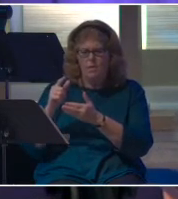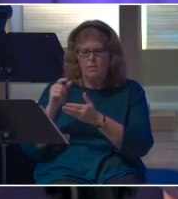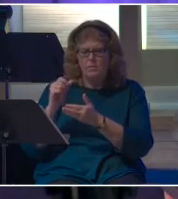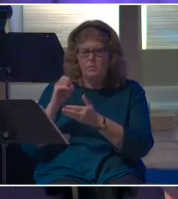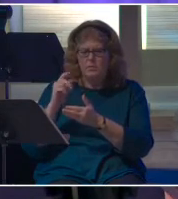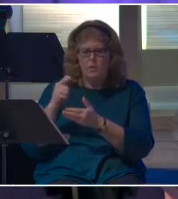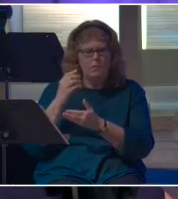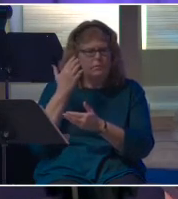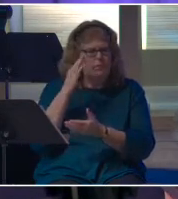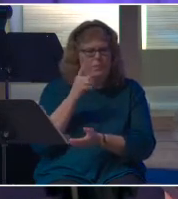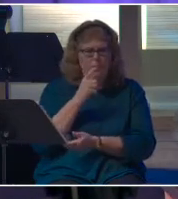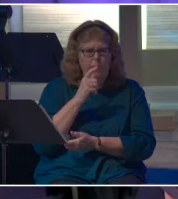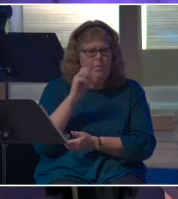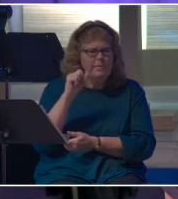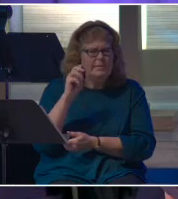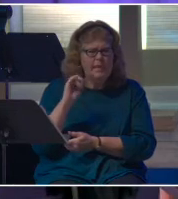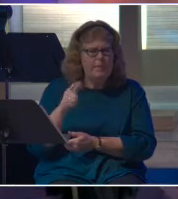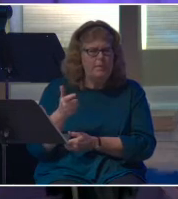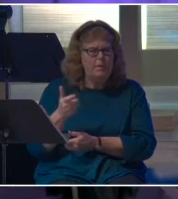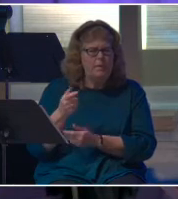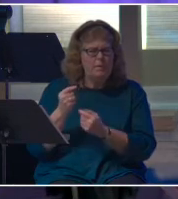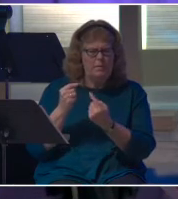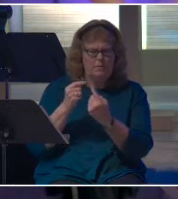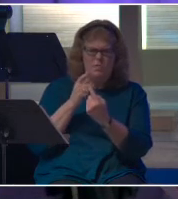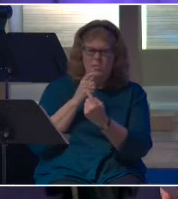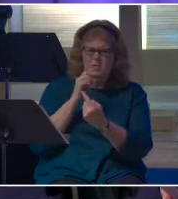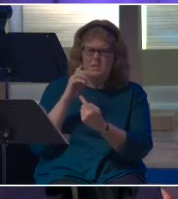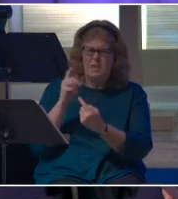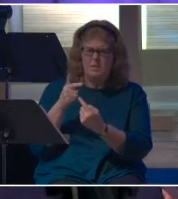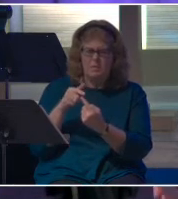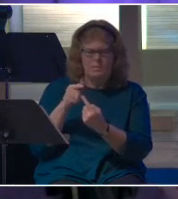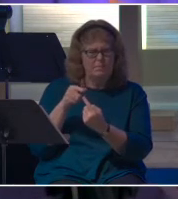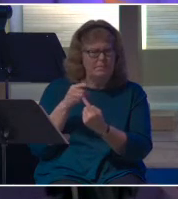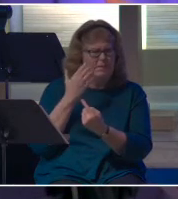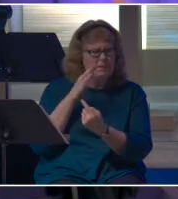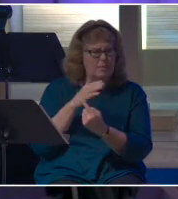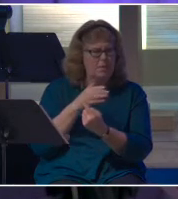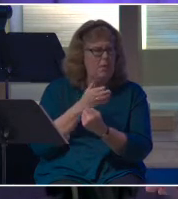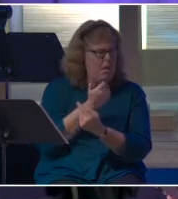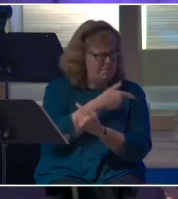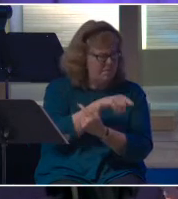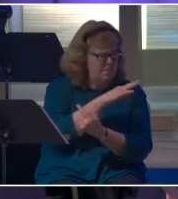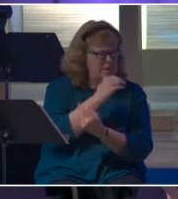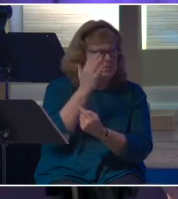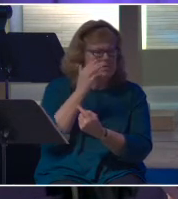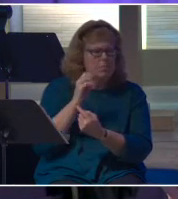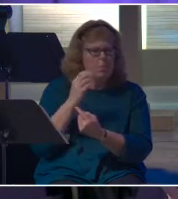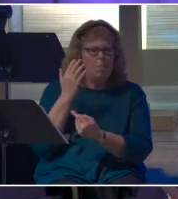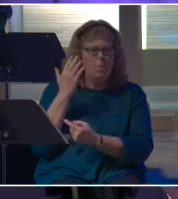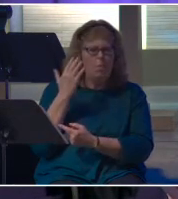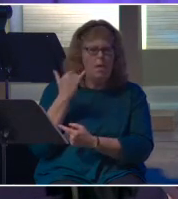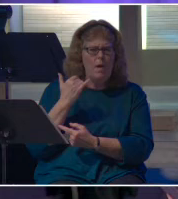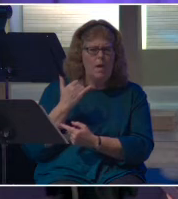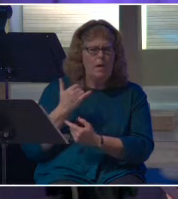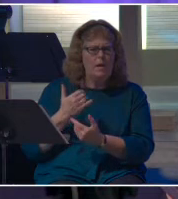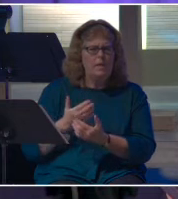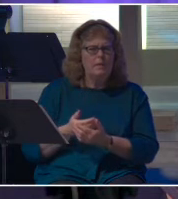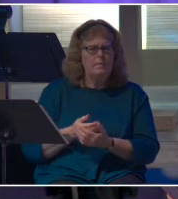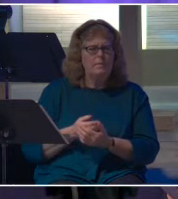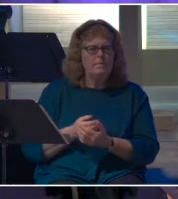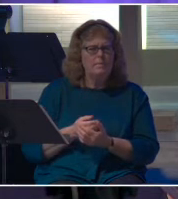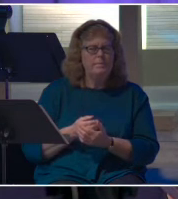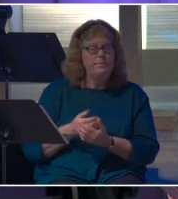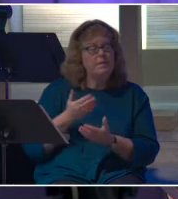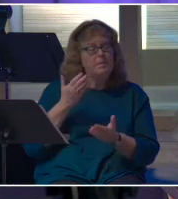not know? Who Samuel is, right? He doesn't know. Why?